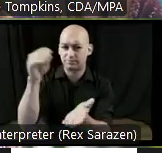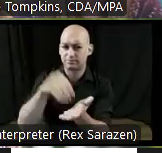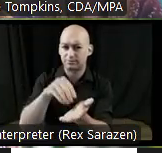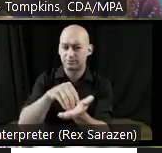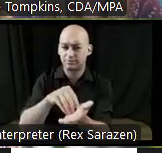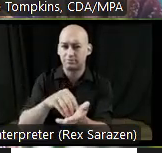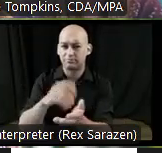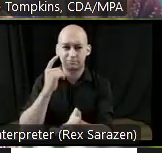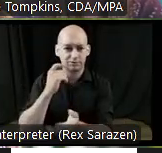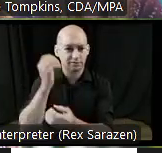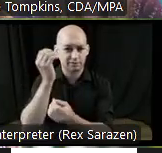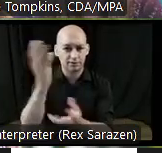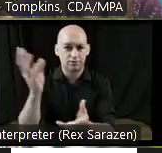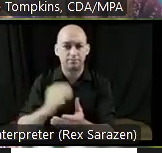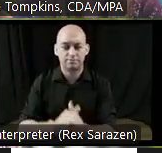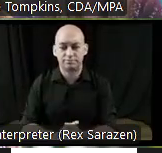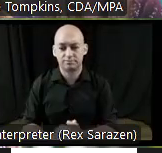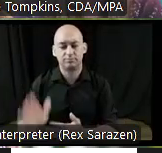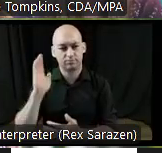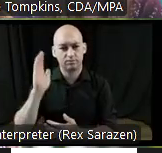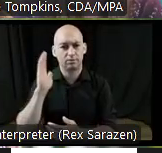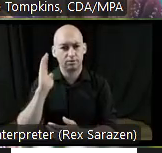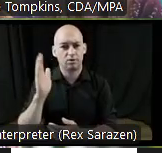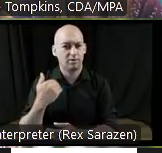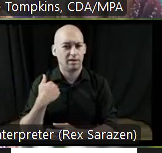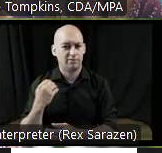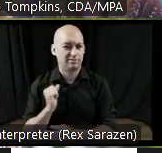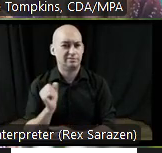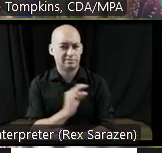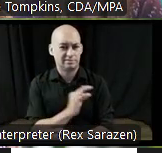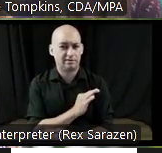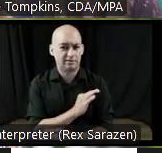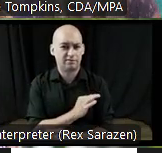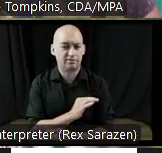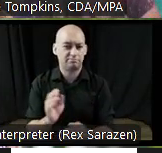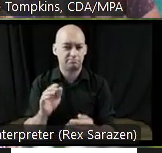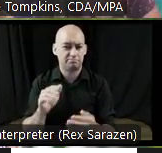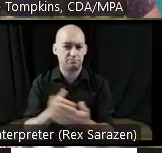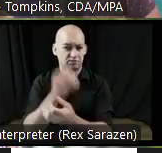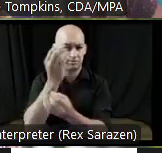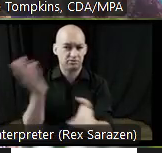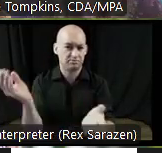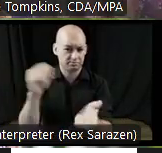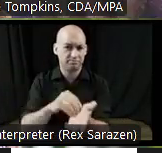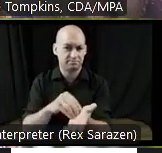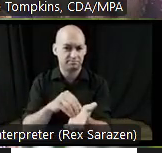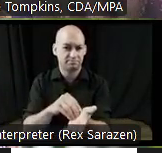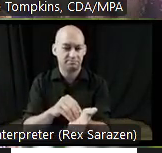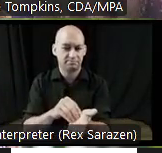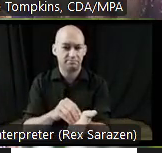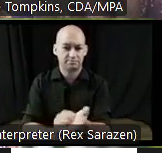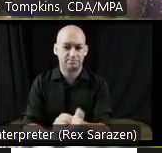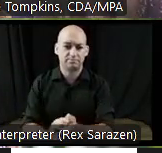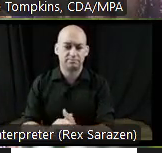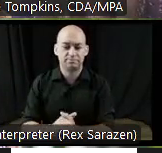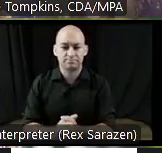saying. We'll have a staff I don't member care here if at I'm me, CDA but some update people you, might. Jeff. What? We'll have a team member here at